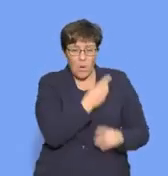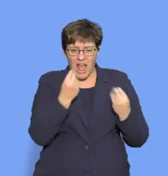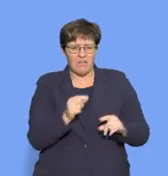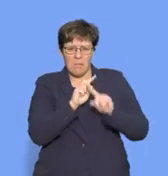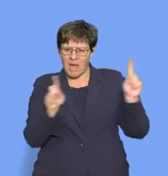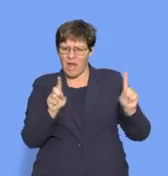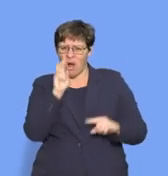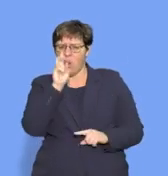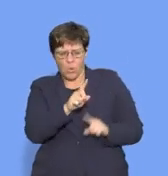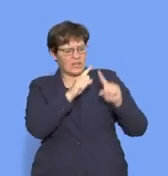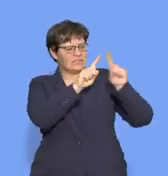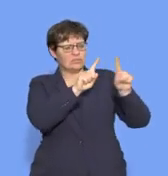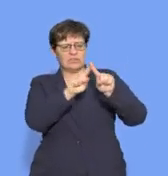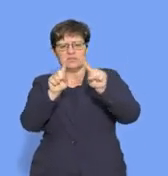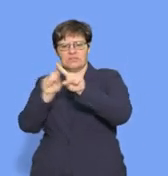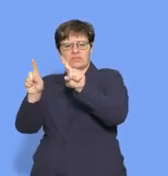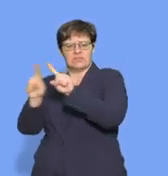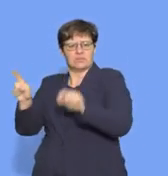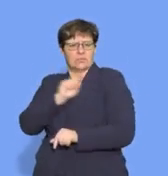cells?